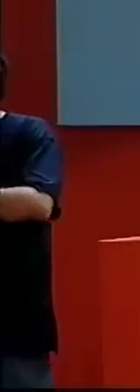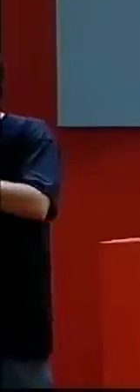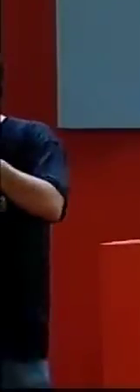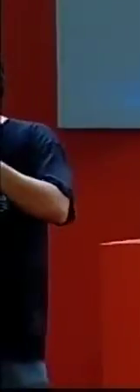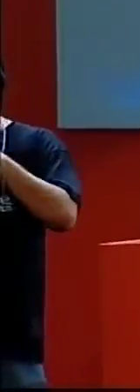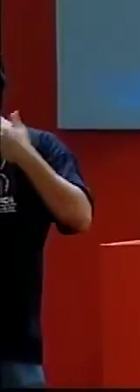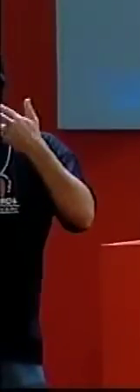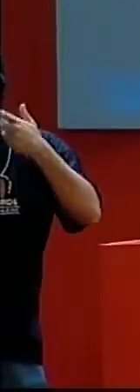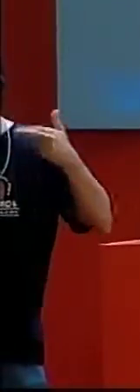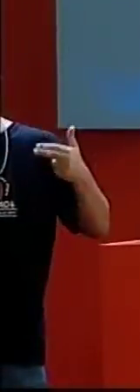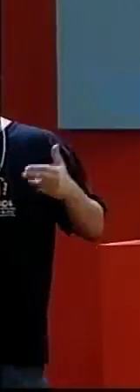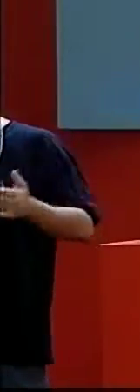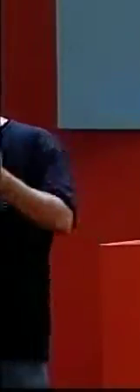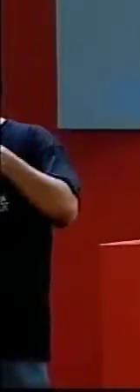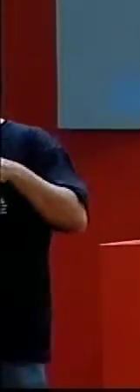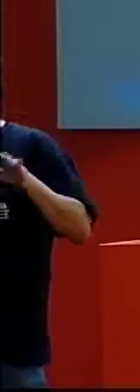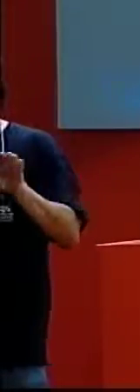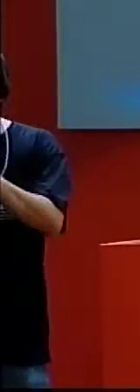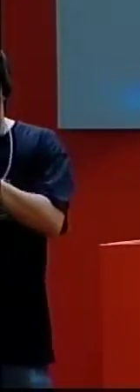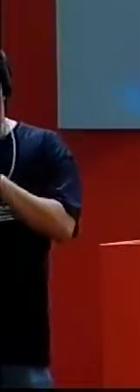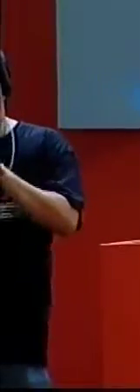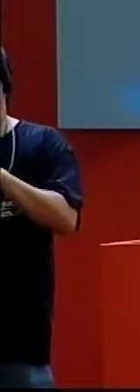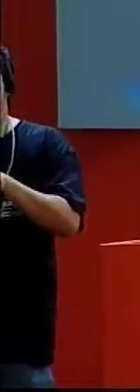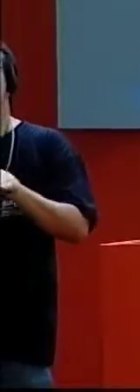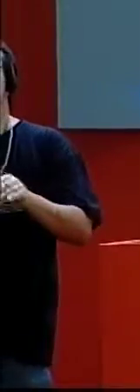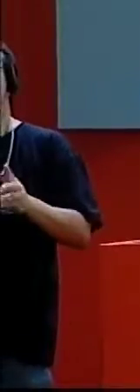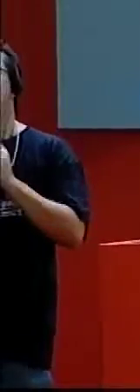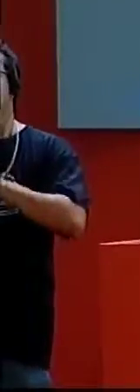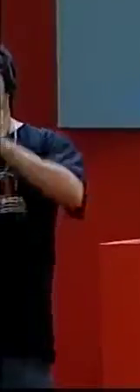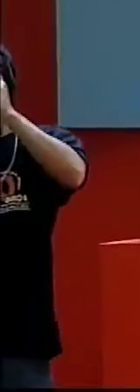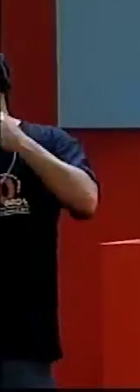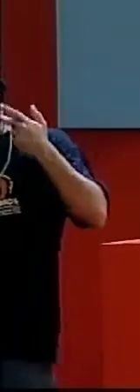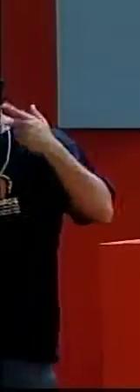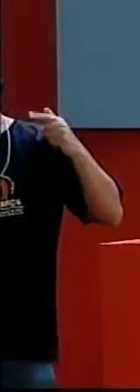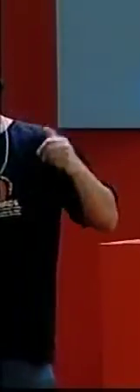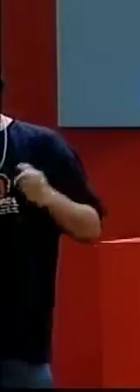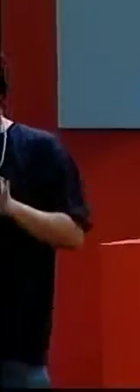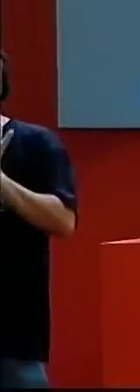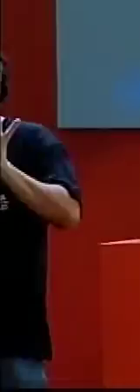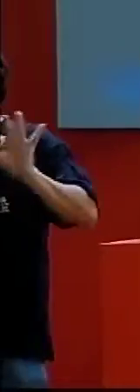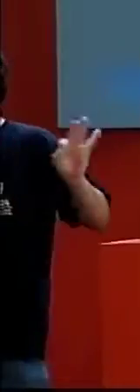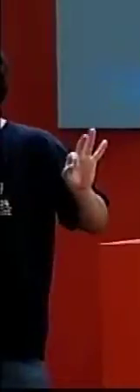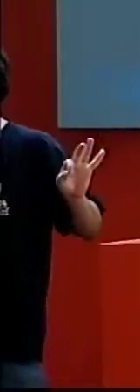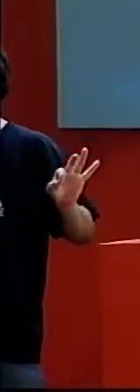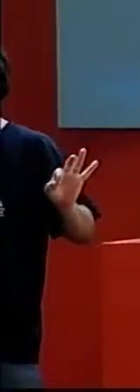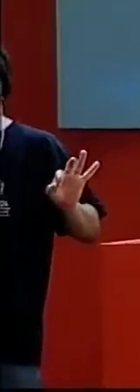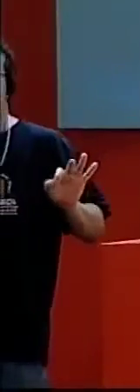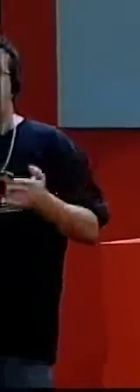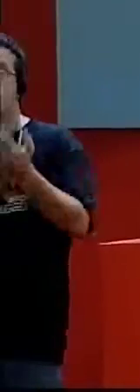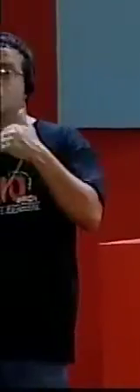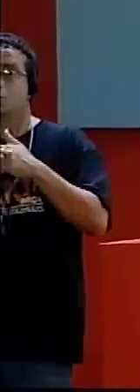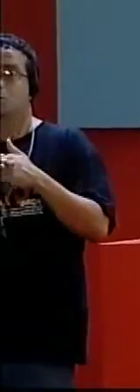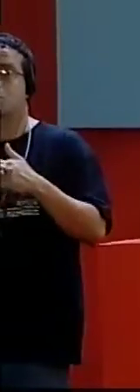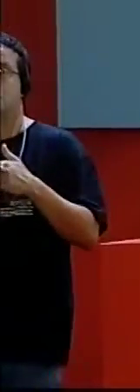All of these movements have a common home, a common